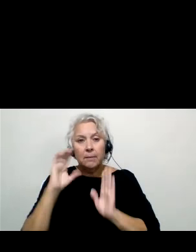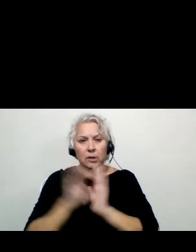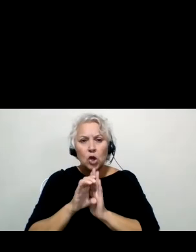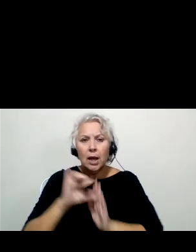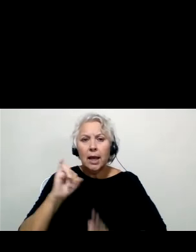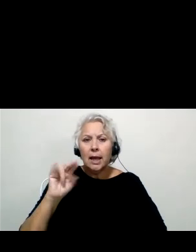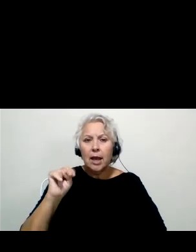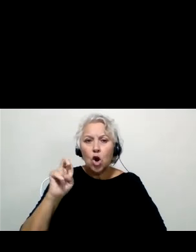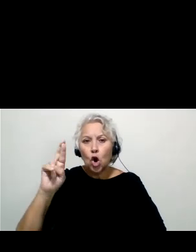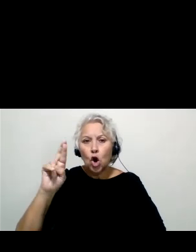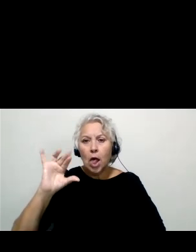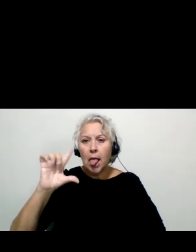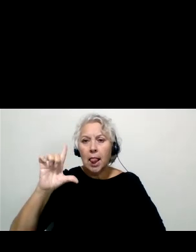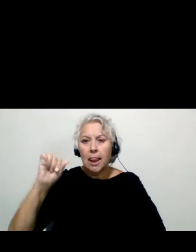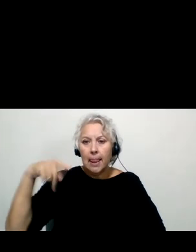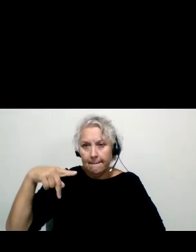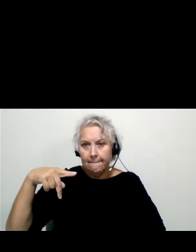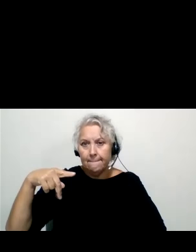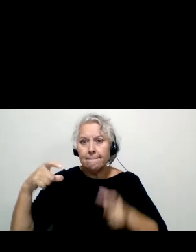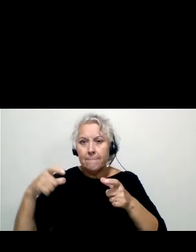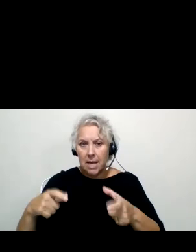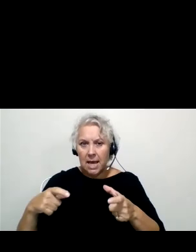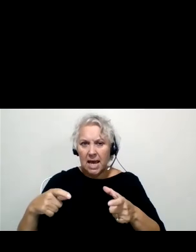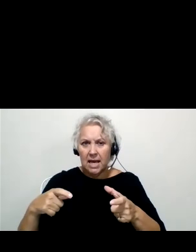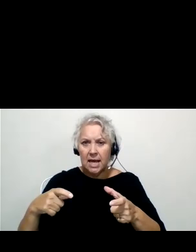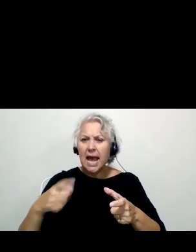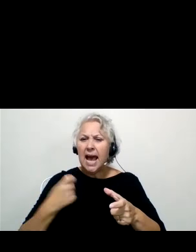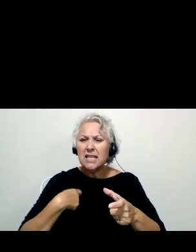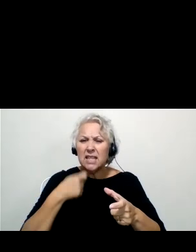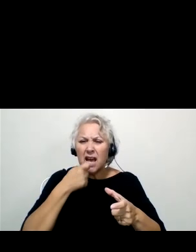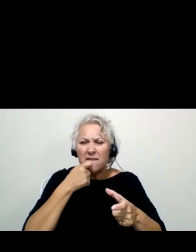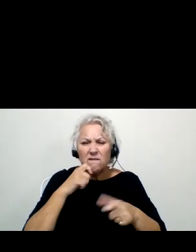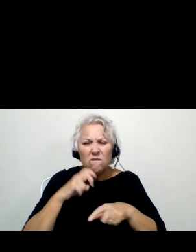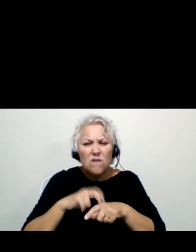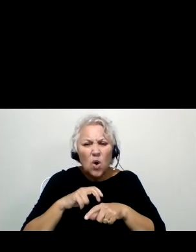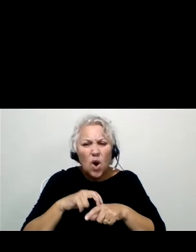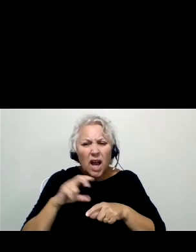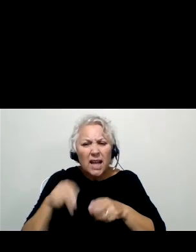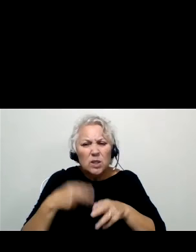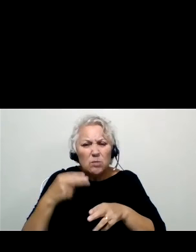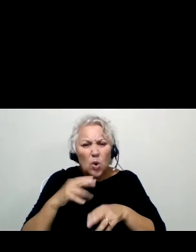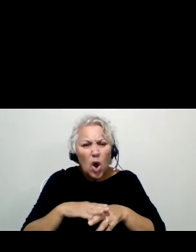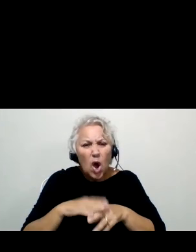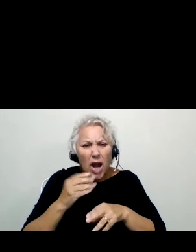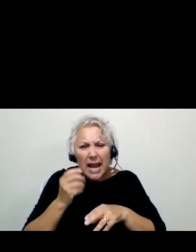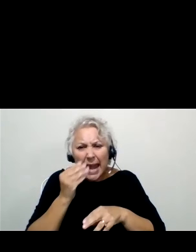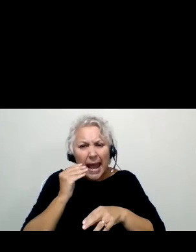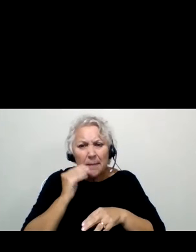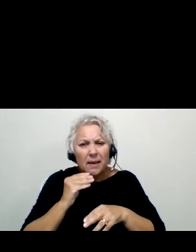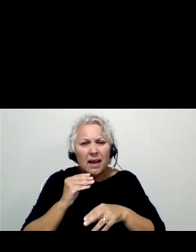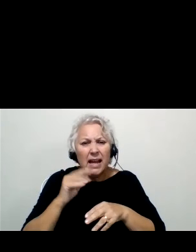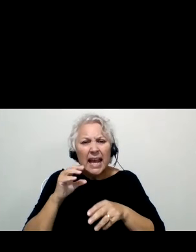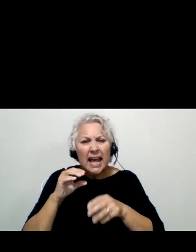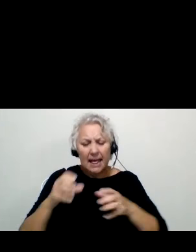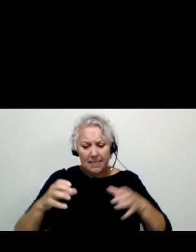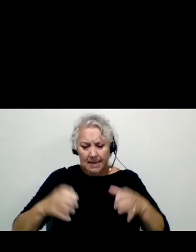plate. On this picture, it has a fork and a spoon on a napkin. It then has the inner lip plate, and